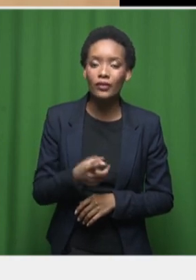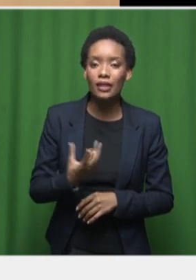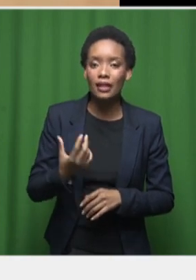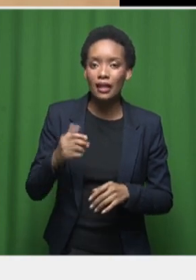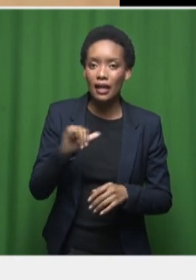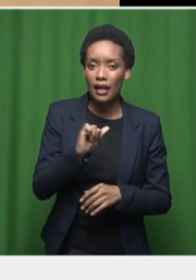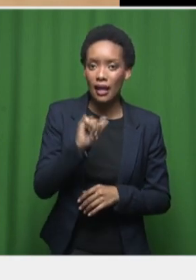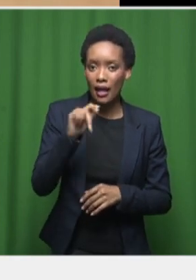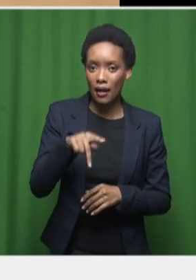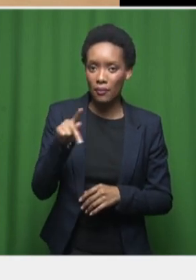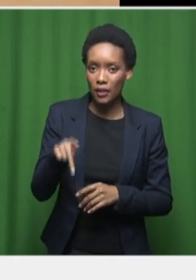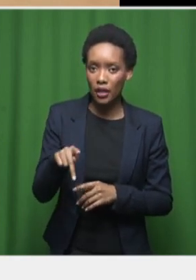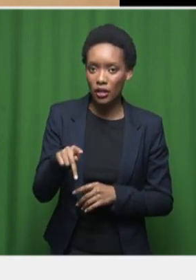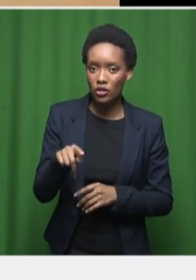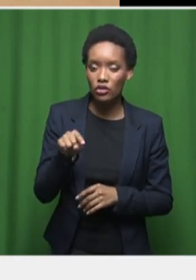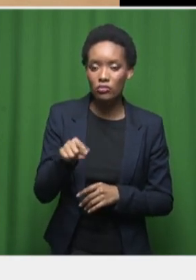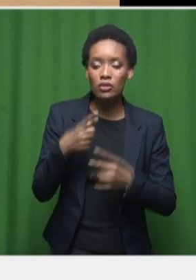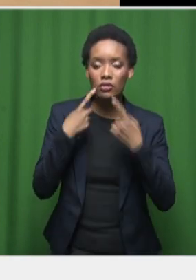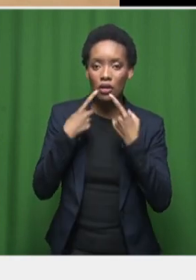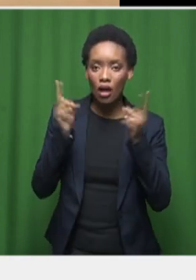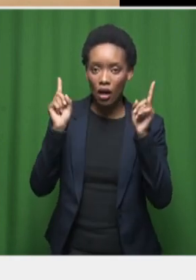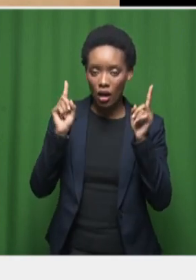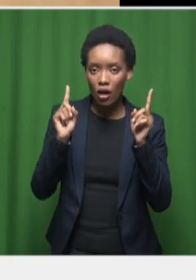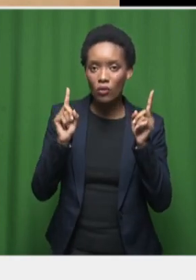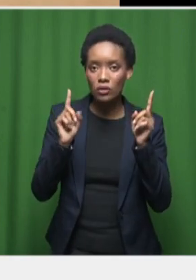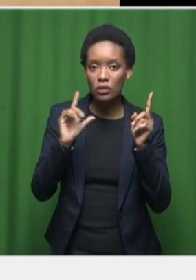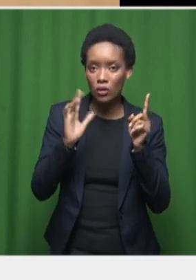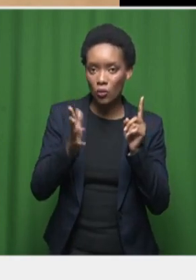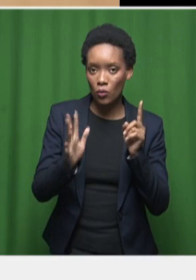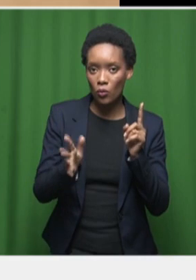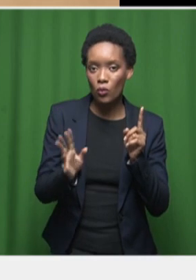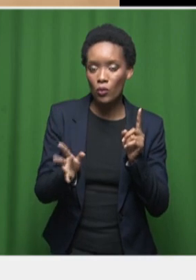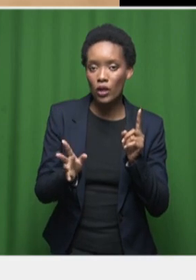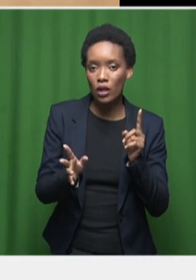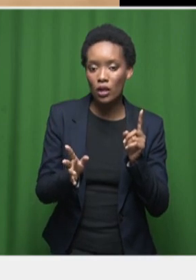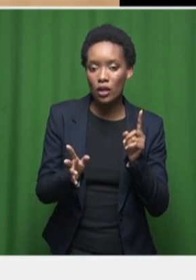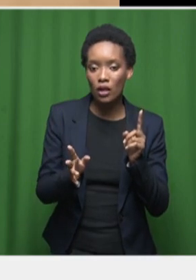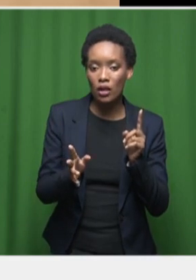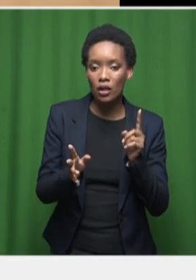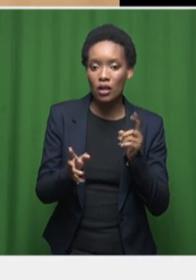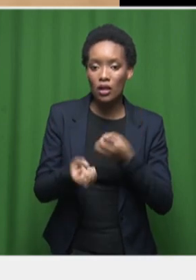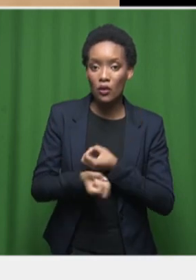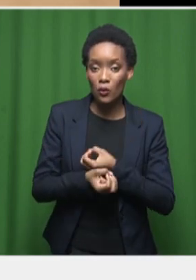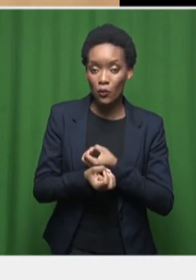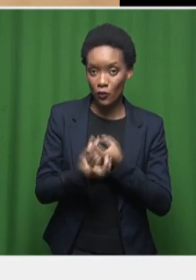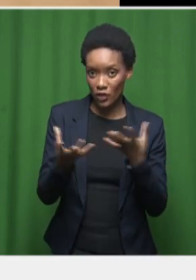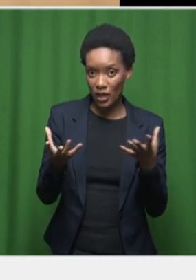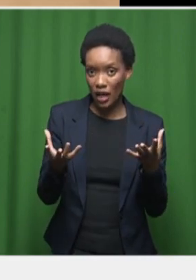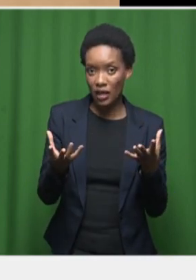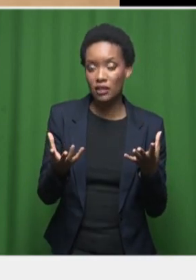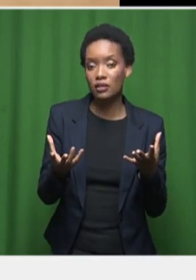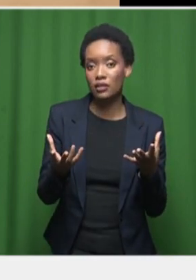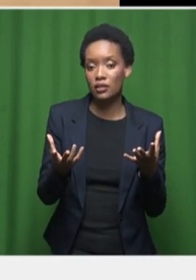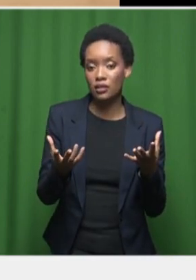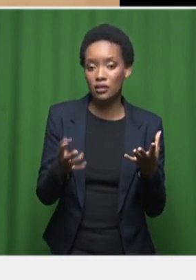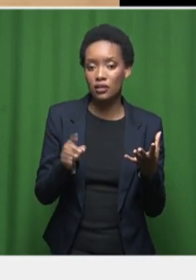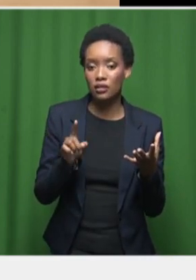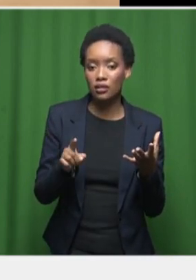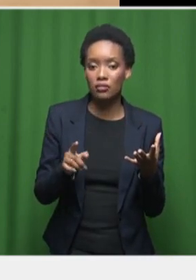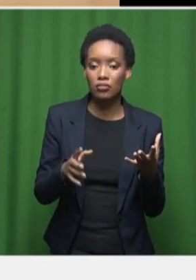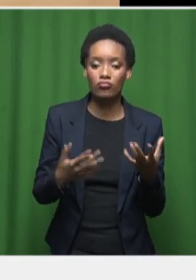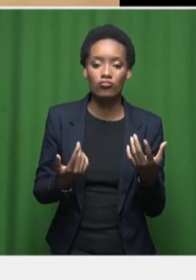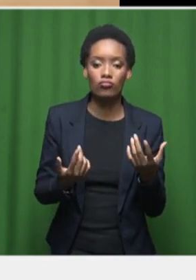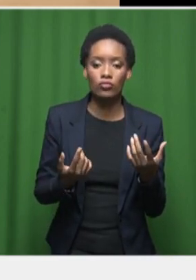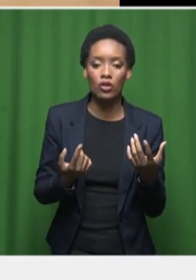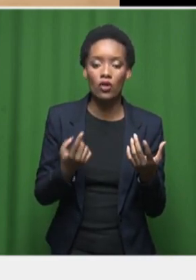applications, which has also announced that they are going to release, and I think they've even released that feature with regards to testing